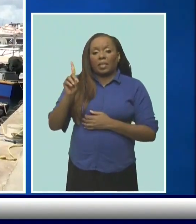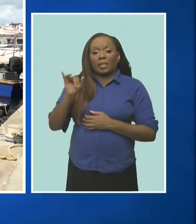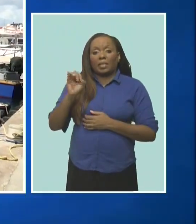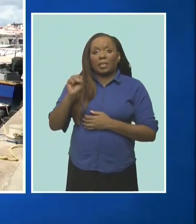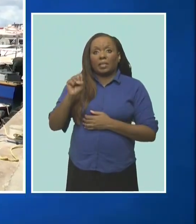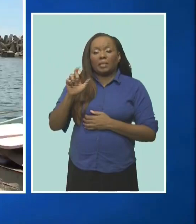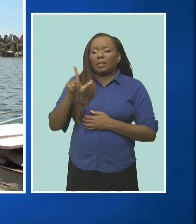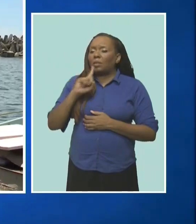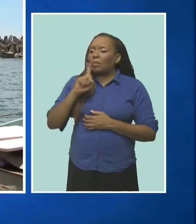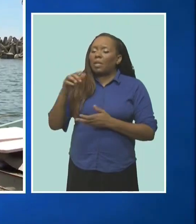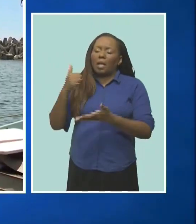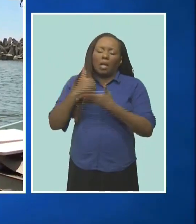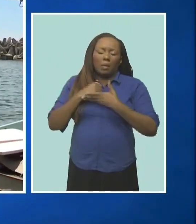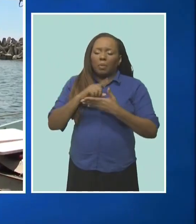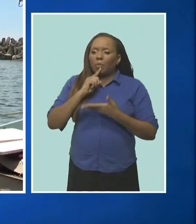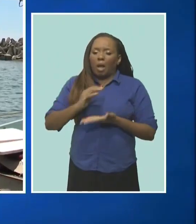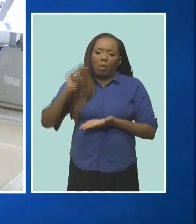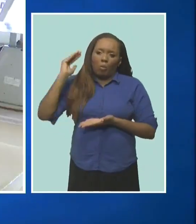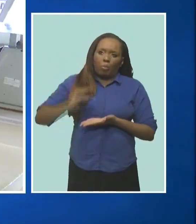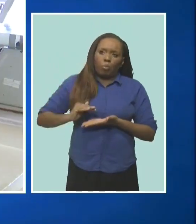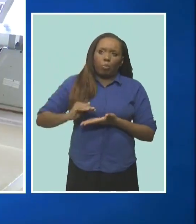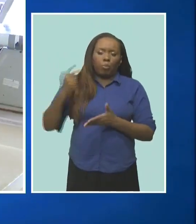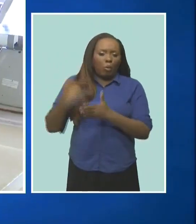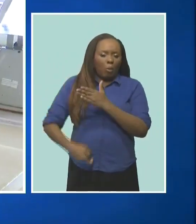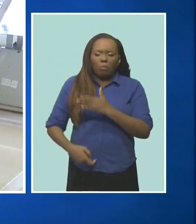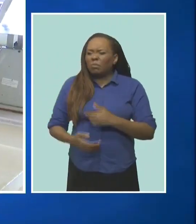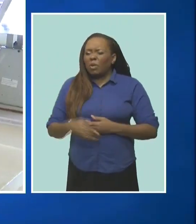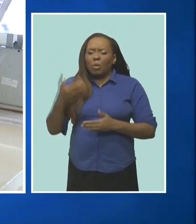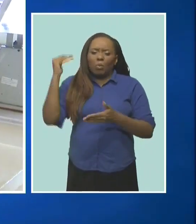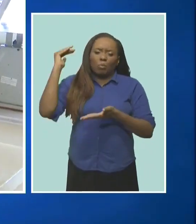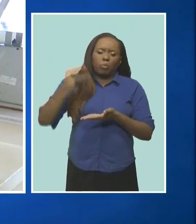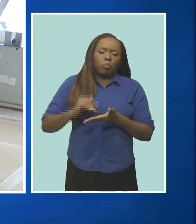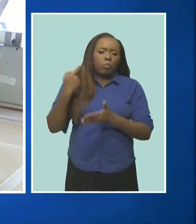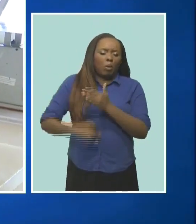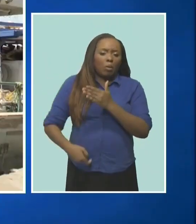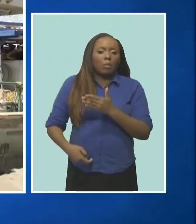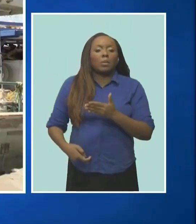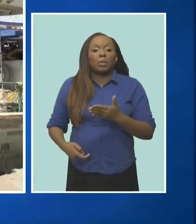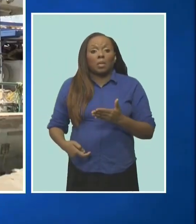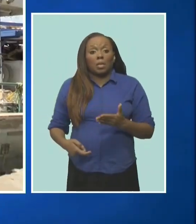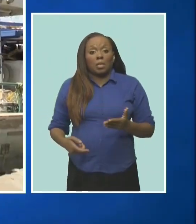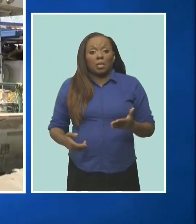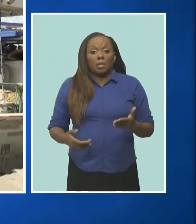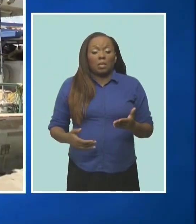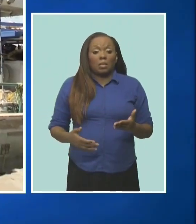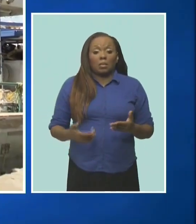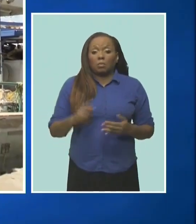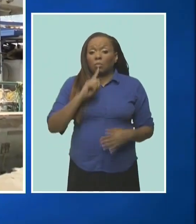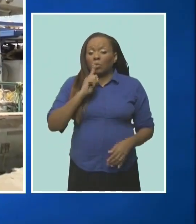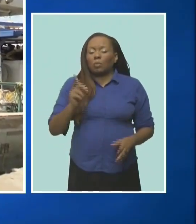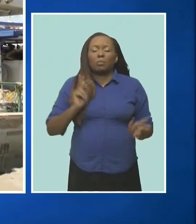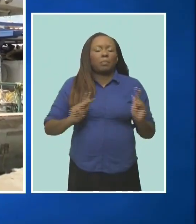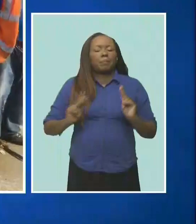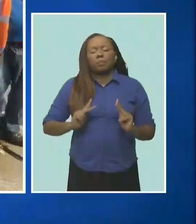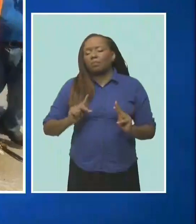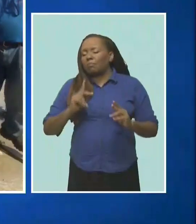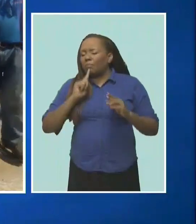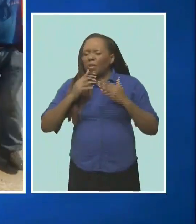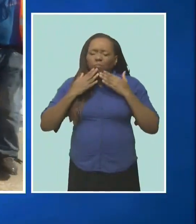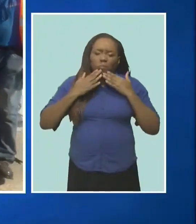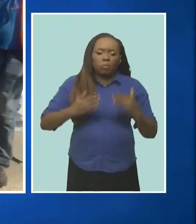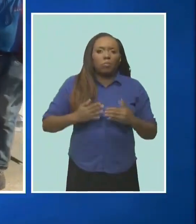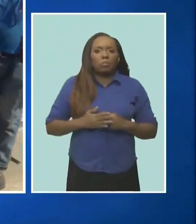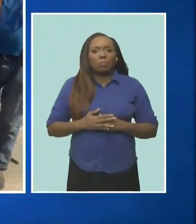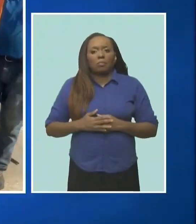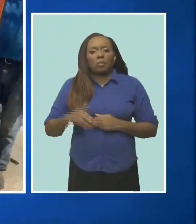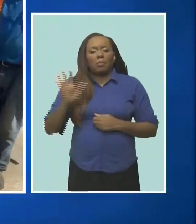a long way. I help cut the costs that we have right now, and I'm sure that people will be grateful. Over 300